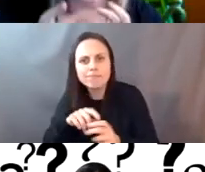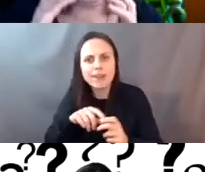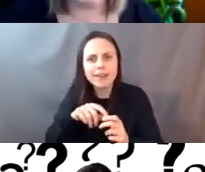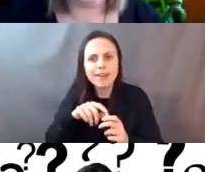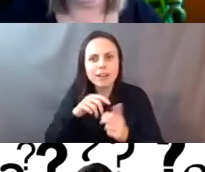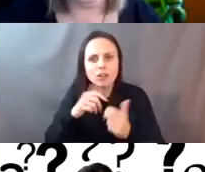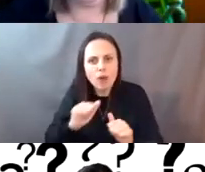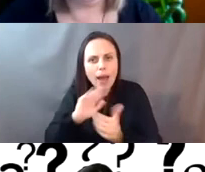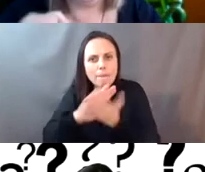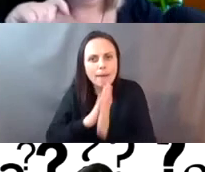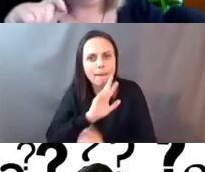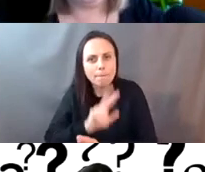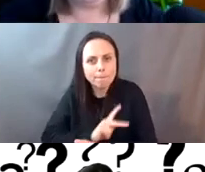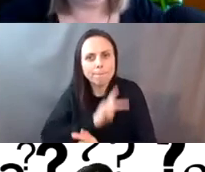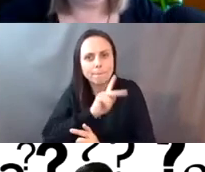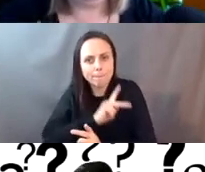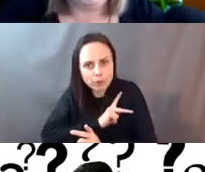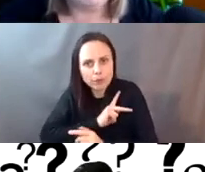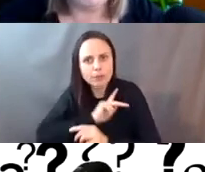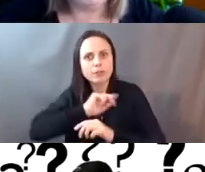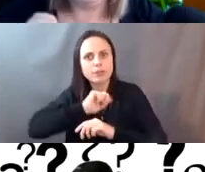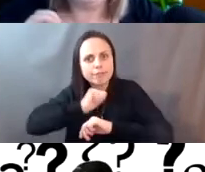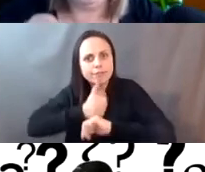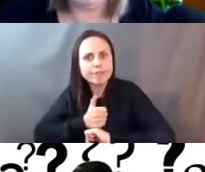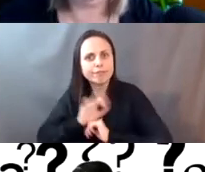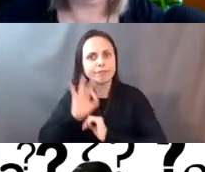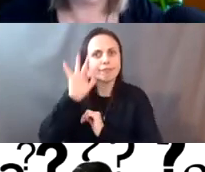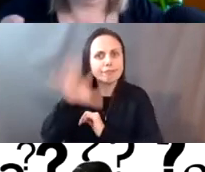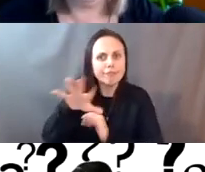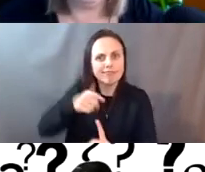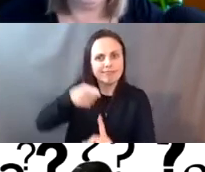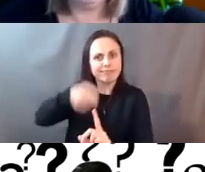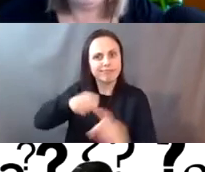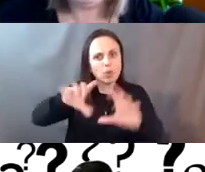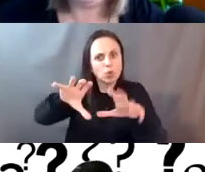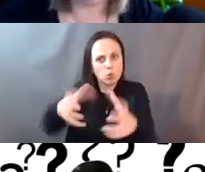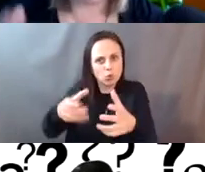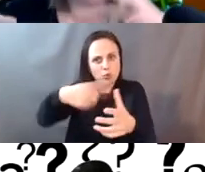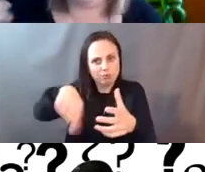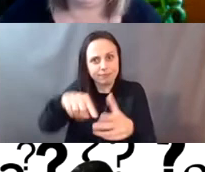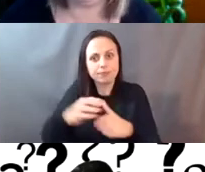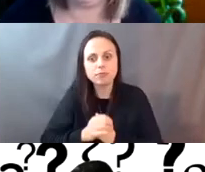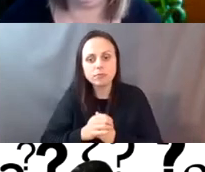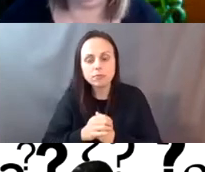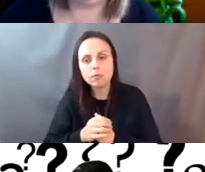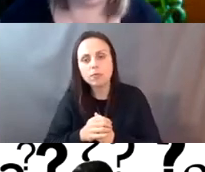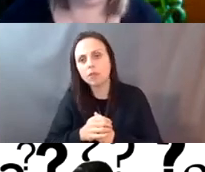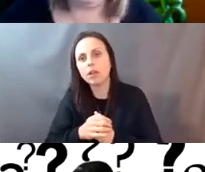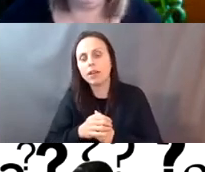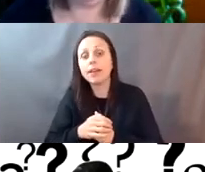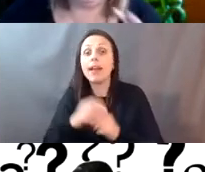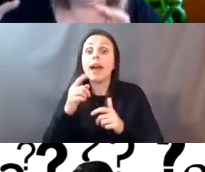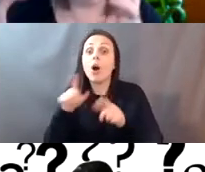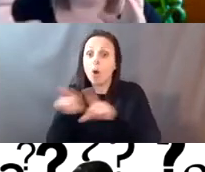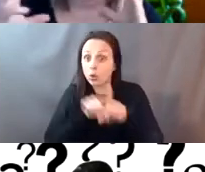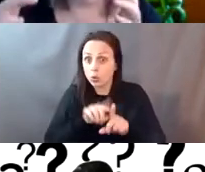do a personalized pitch to that reviewer. And then you want to make sure on your website